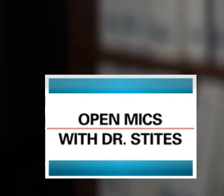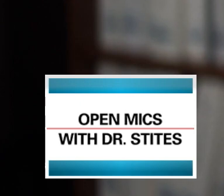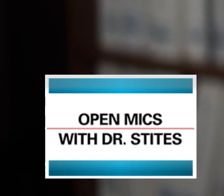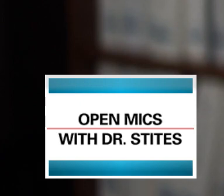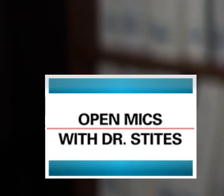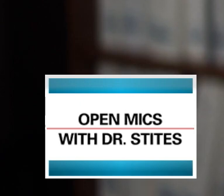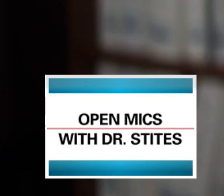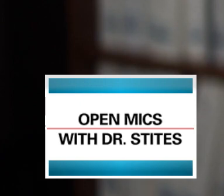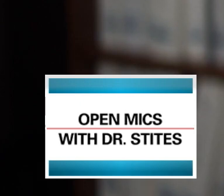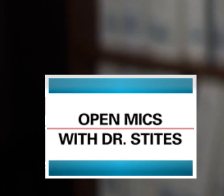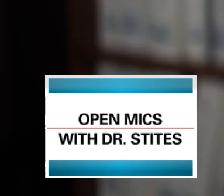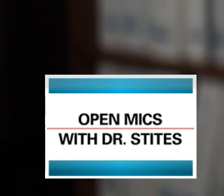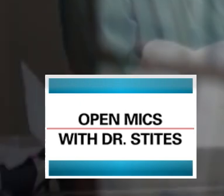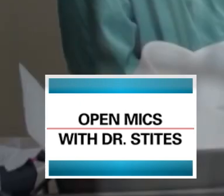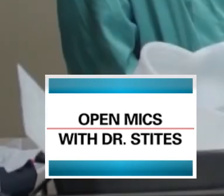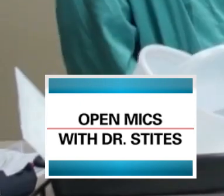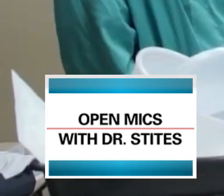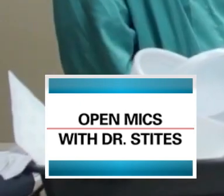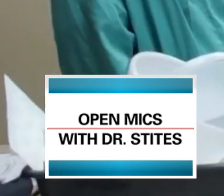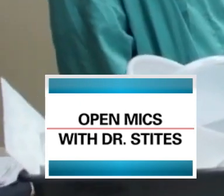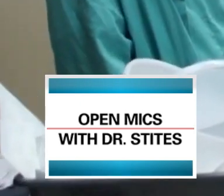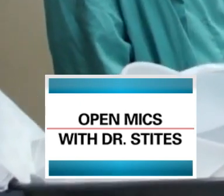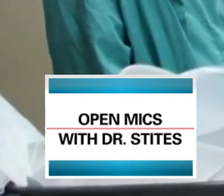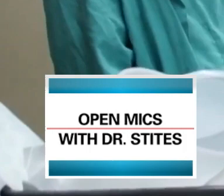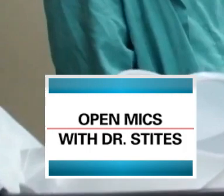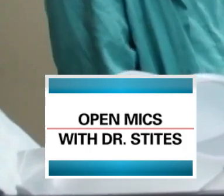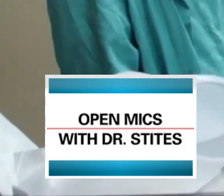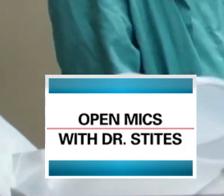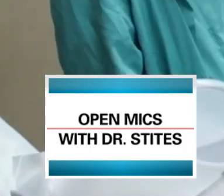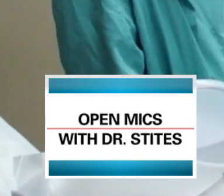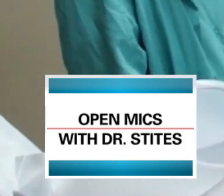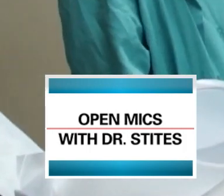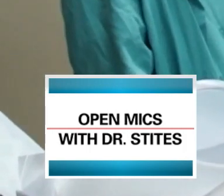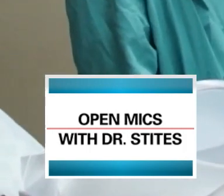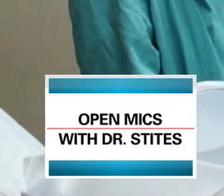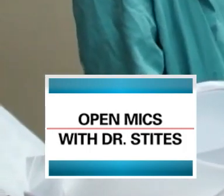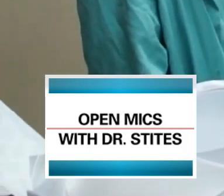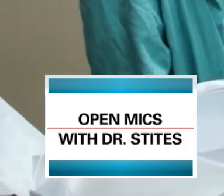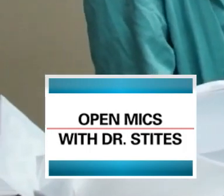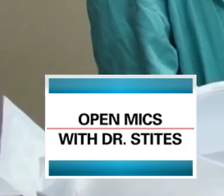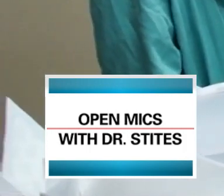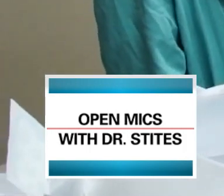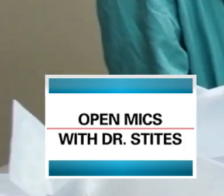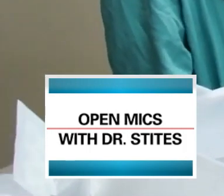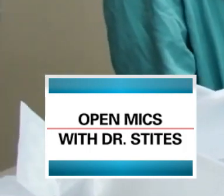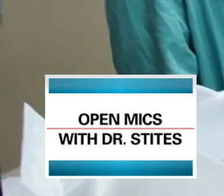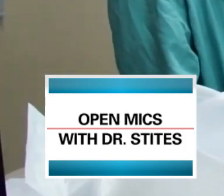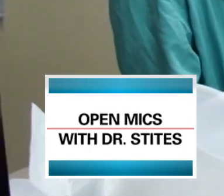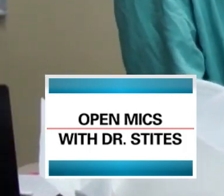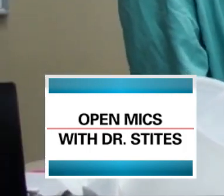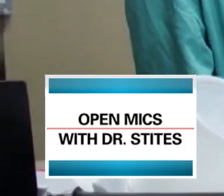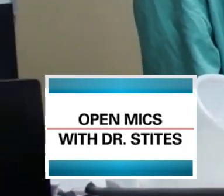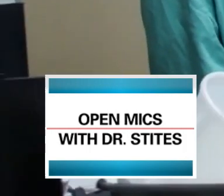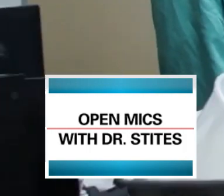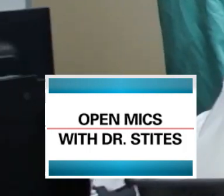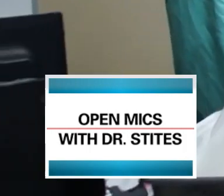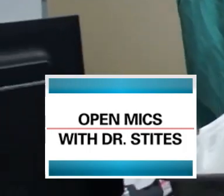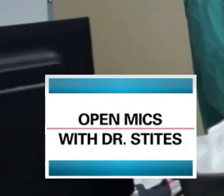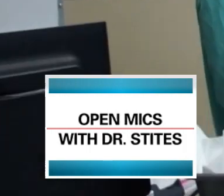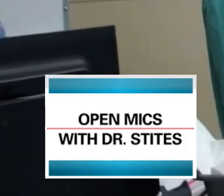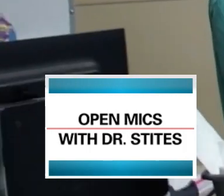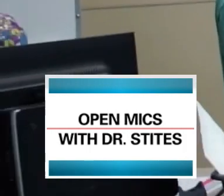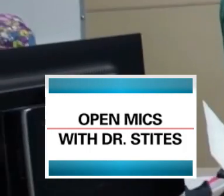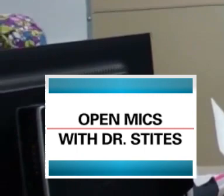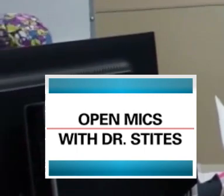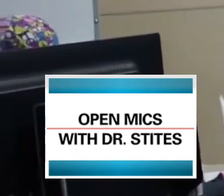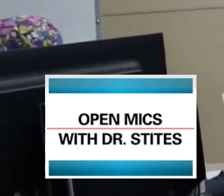operation has happened, and different members of Congress got involved, and through our litigation also exposed that maybe it